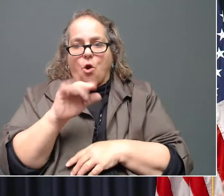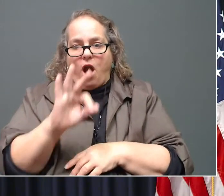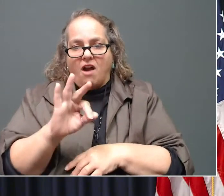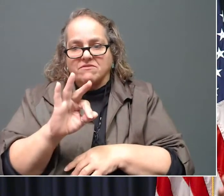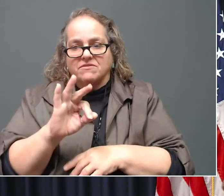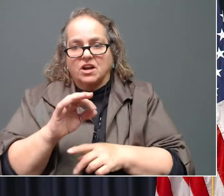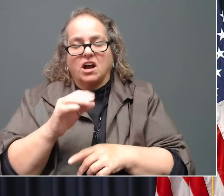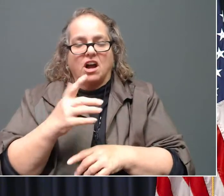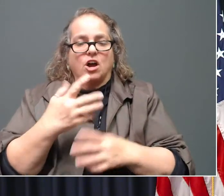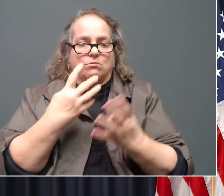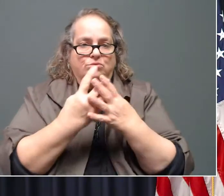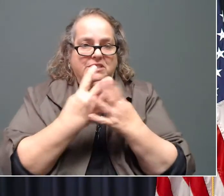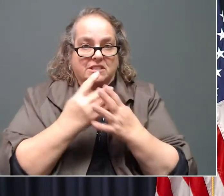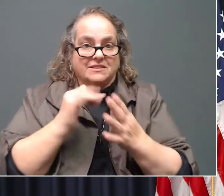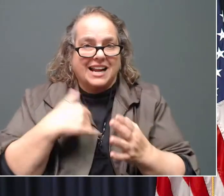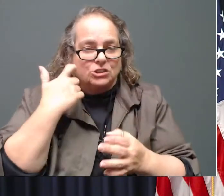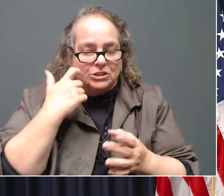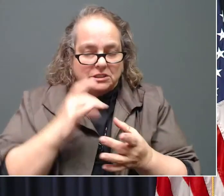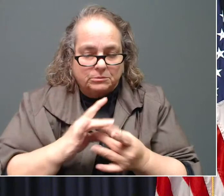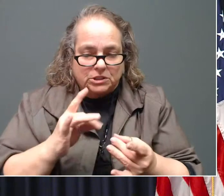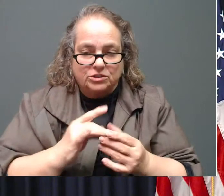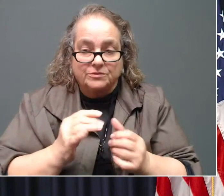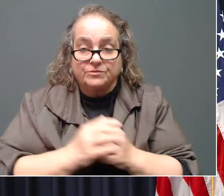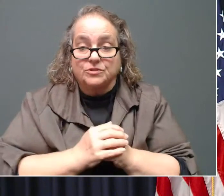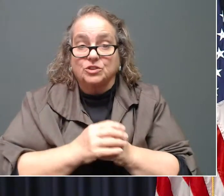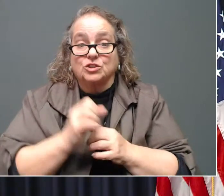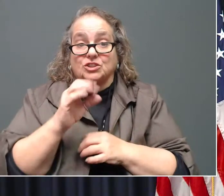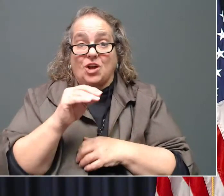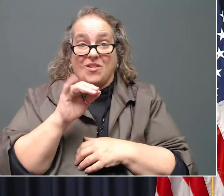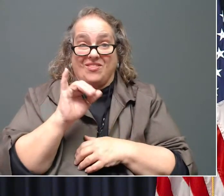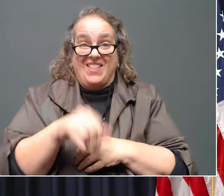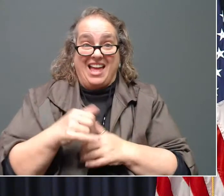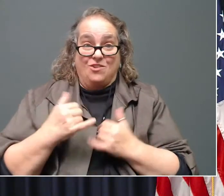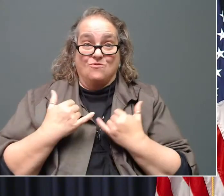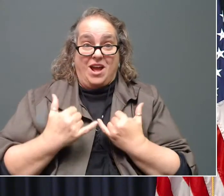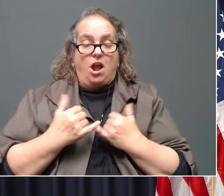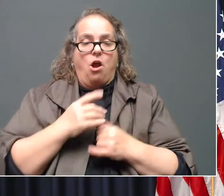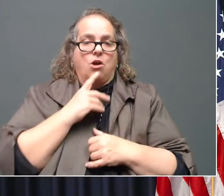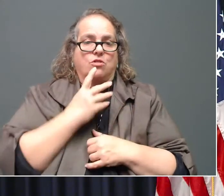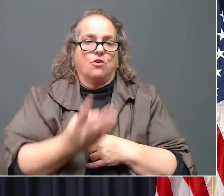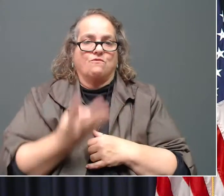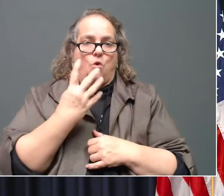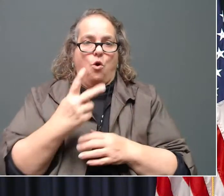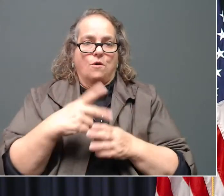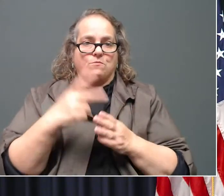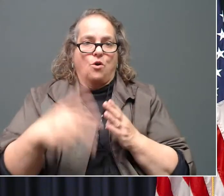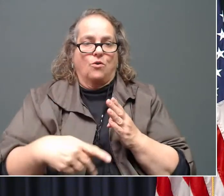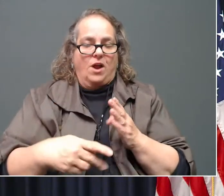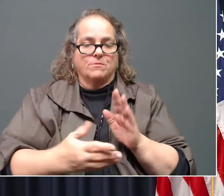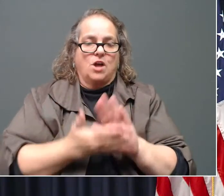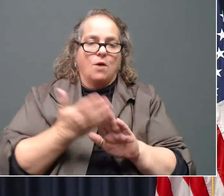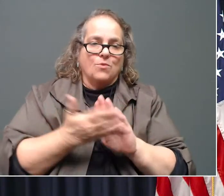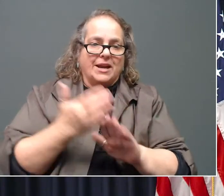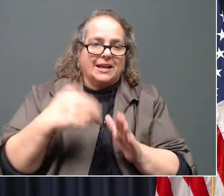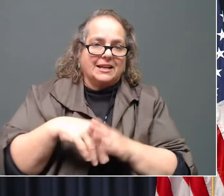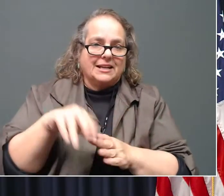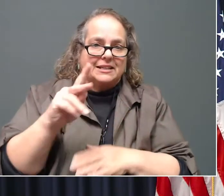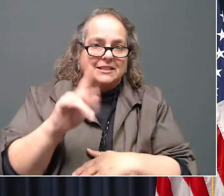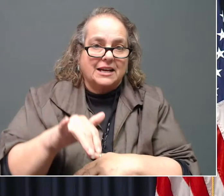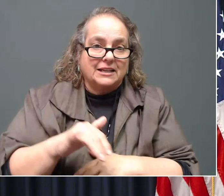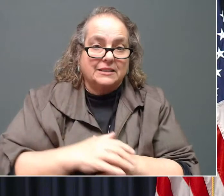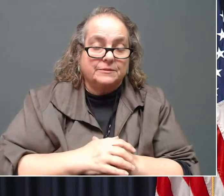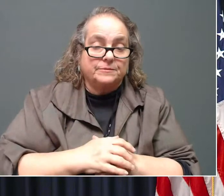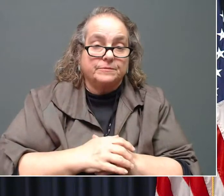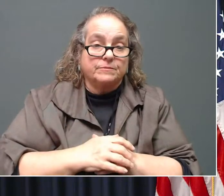right, so that right now are the 4 programs operating in Kentucky. The long-term care program